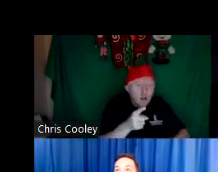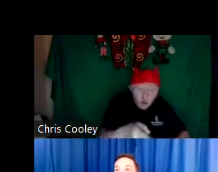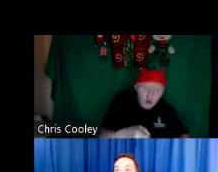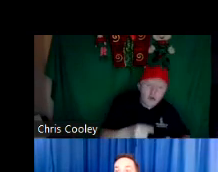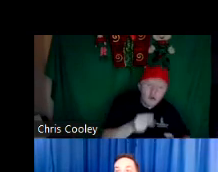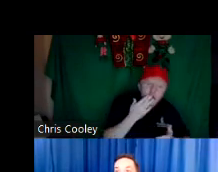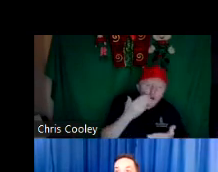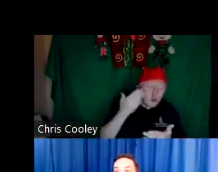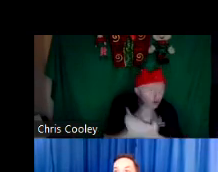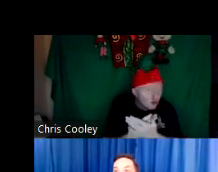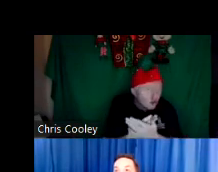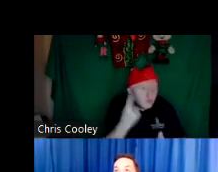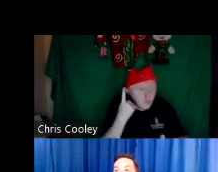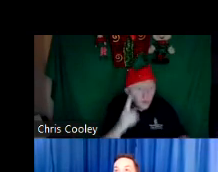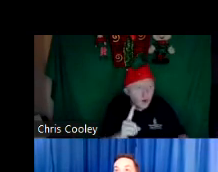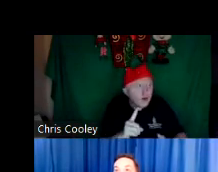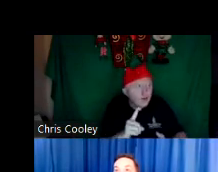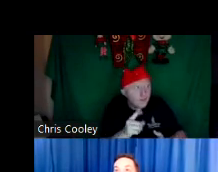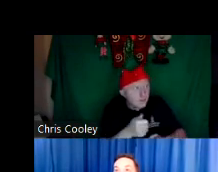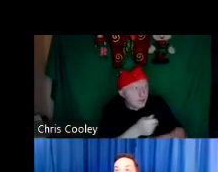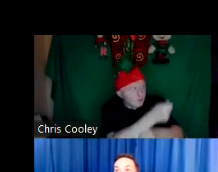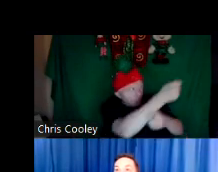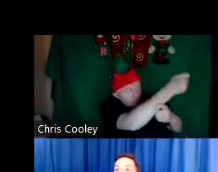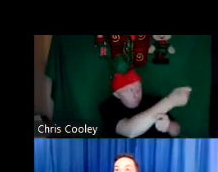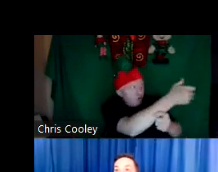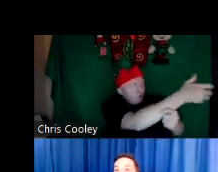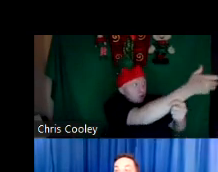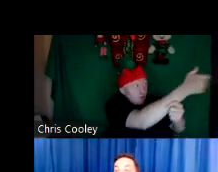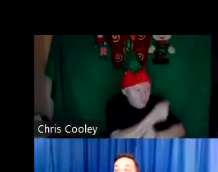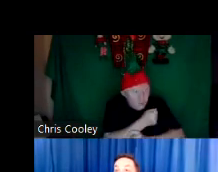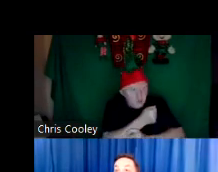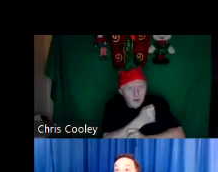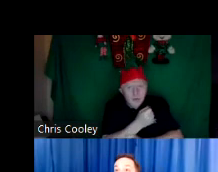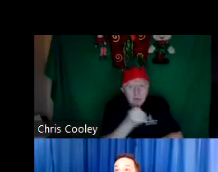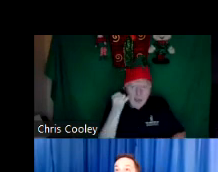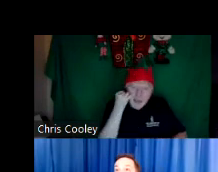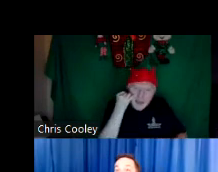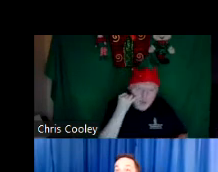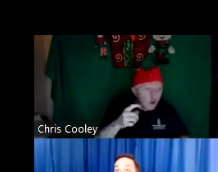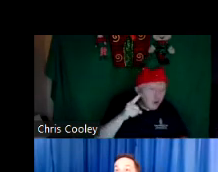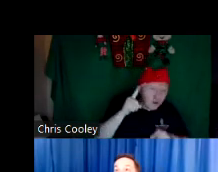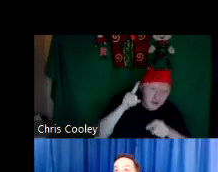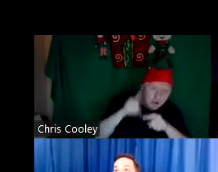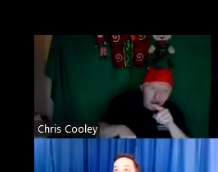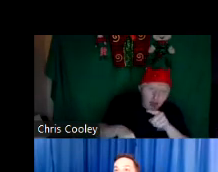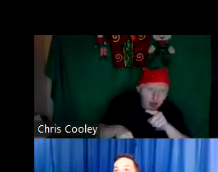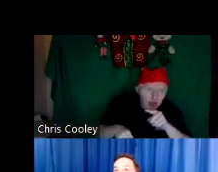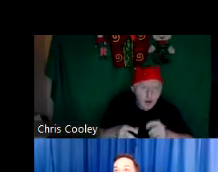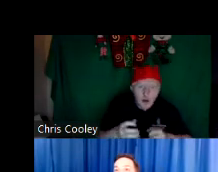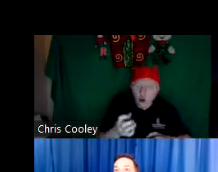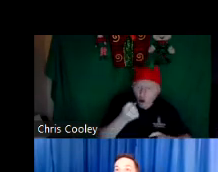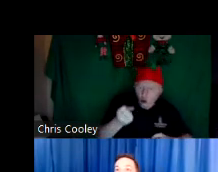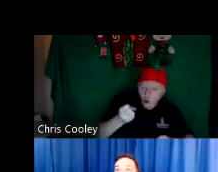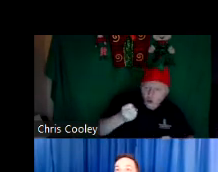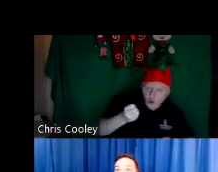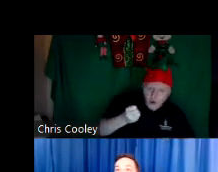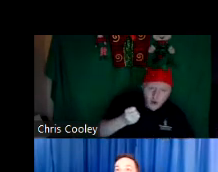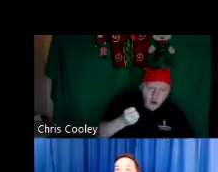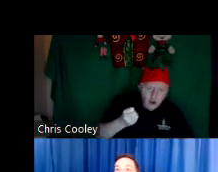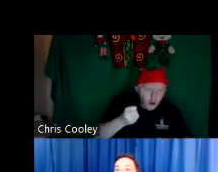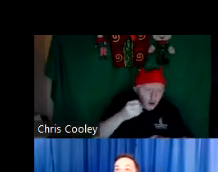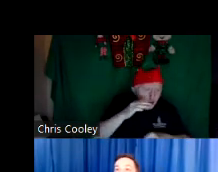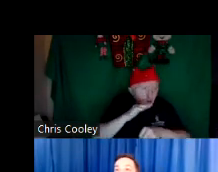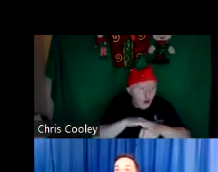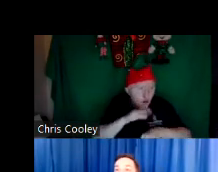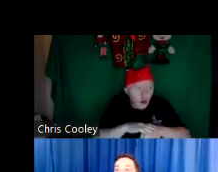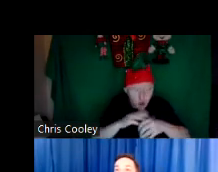reach something, this is really good to help you to grab and reach things. Or if you